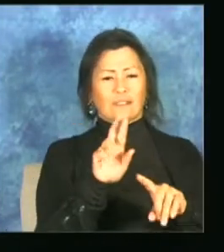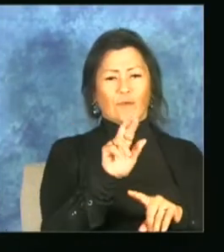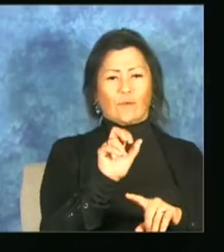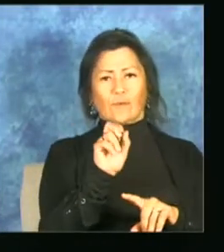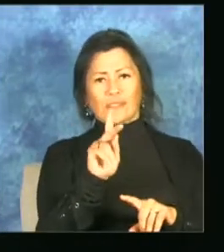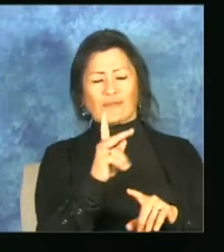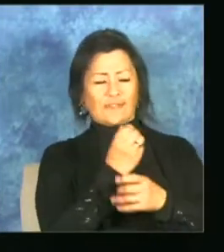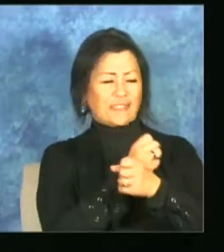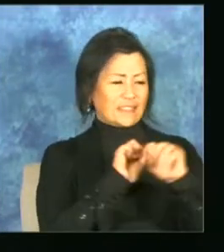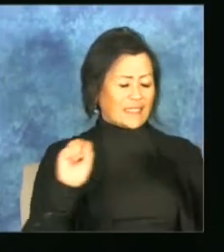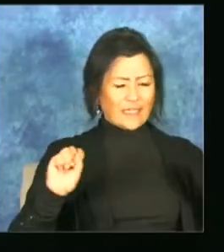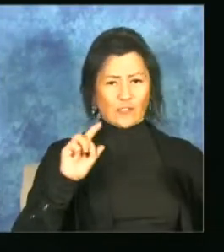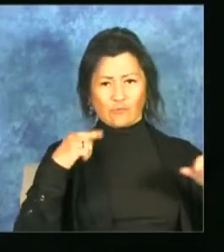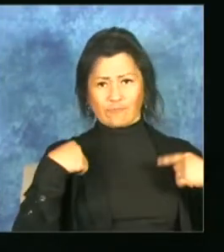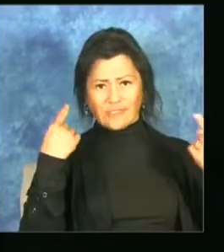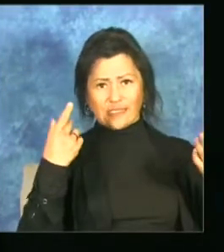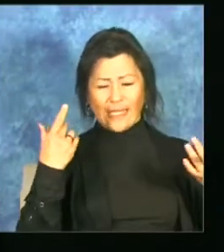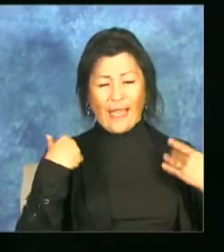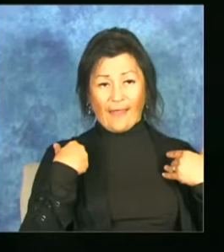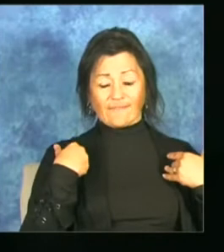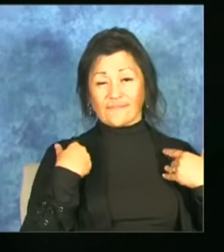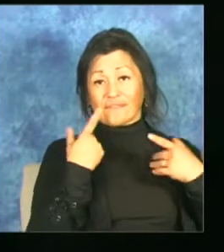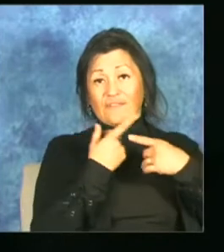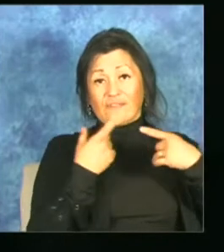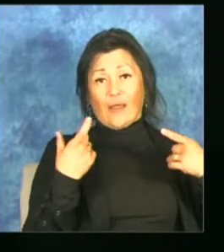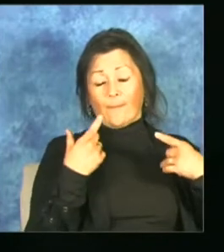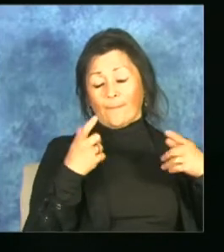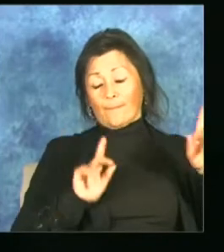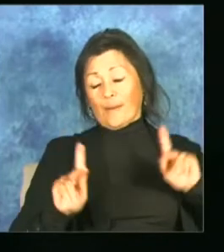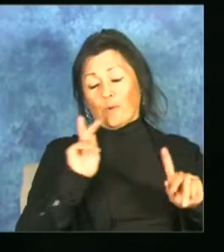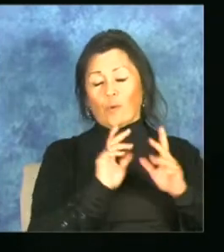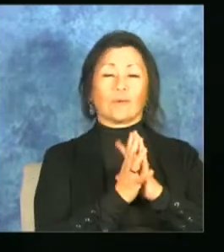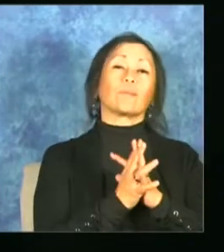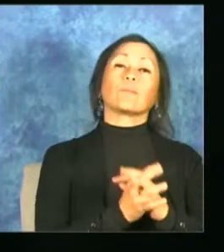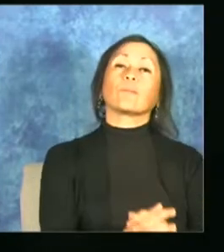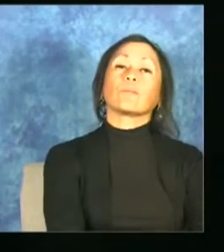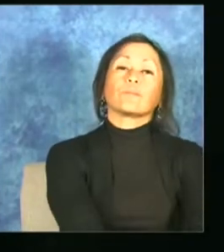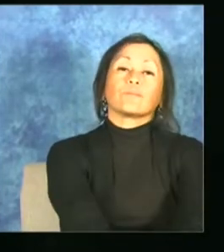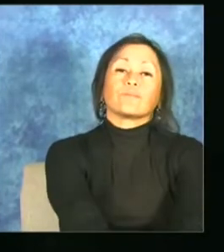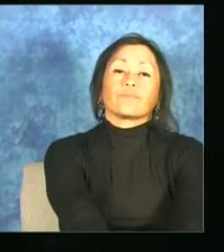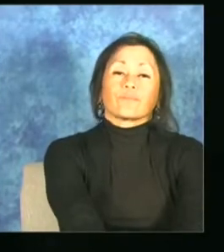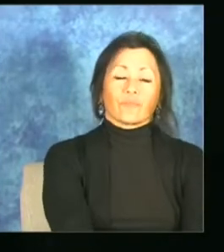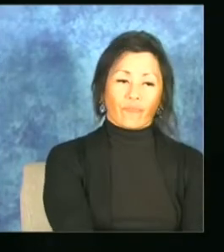of the security that you've had based on man.